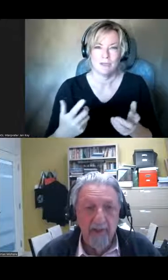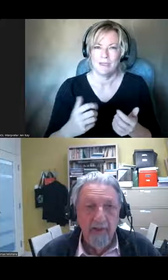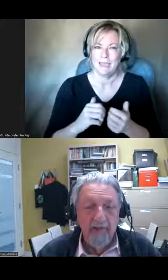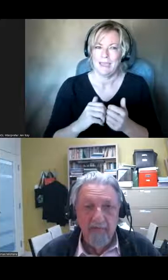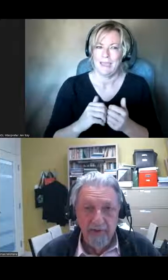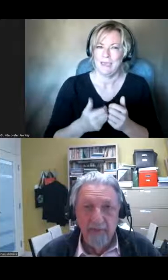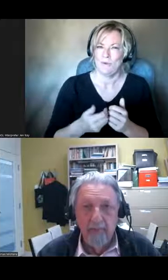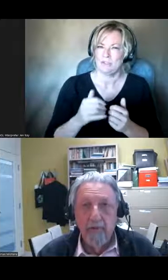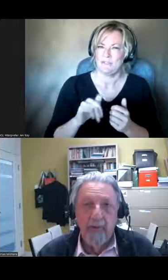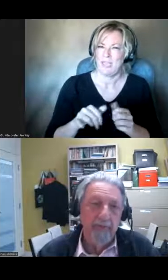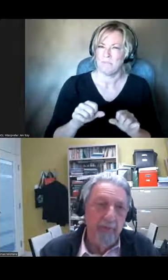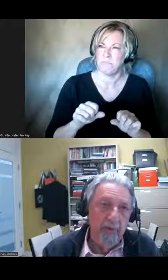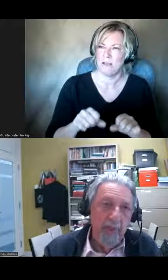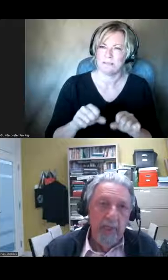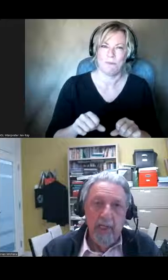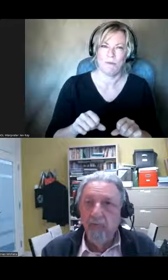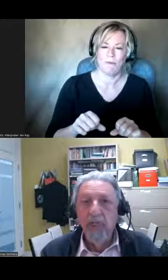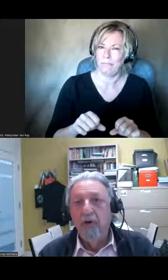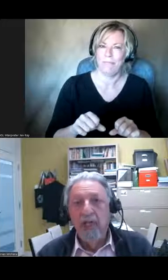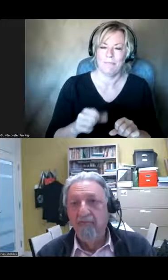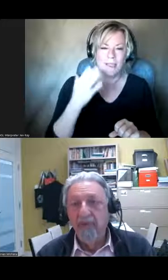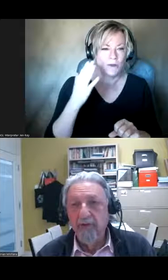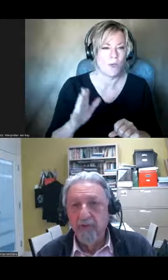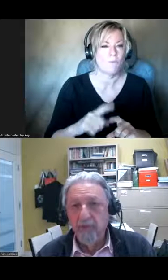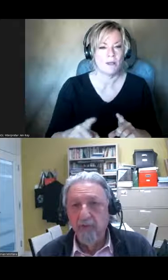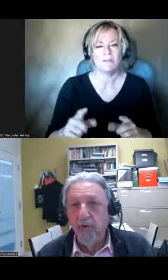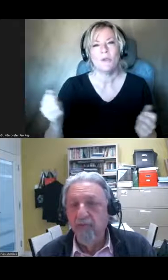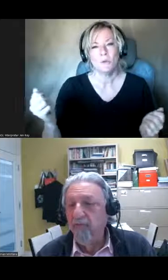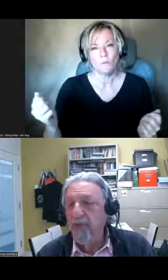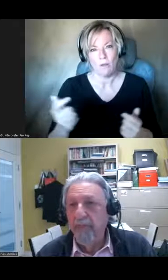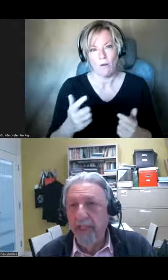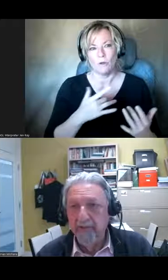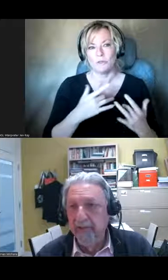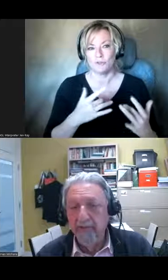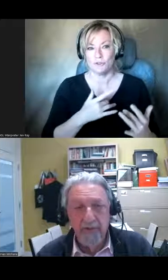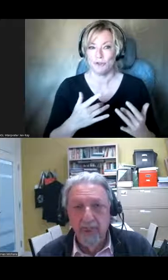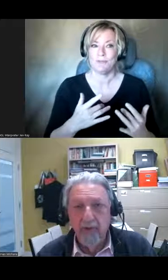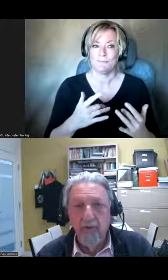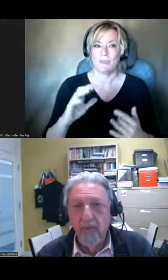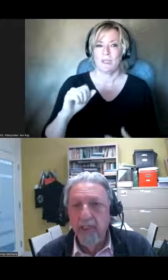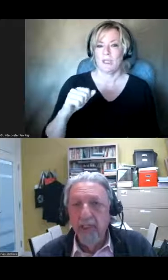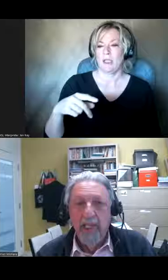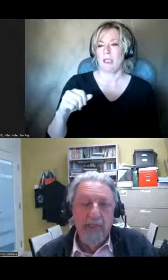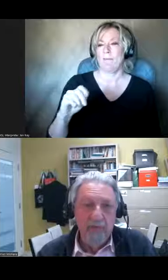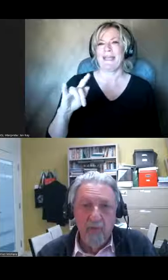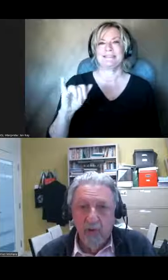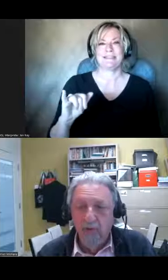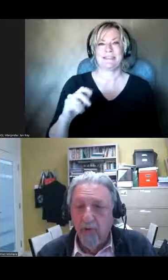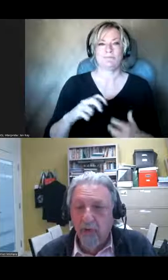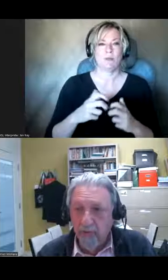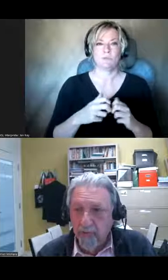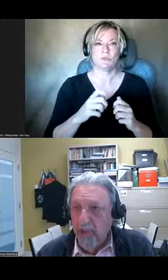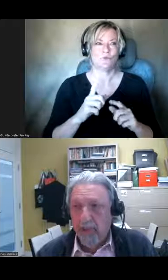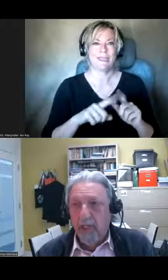actually physically possible. And we all have the concerns, one of which capacity issues. How can we answer all